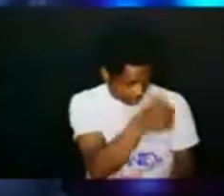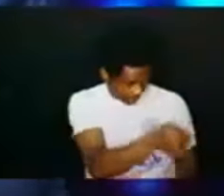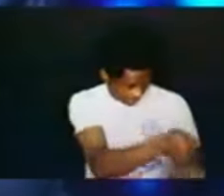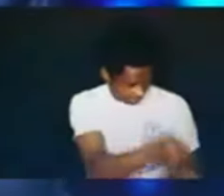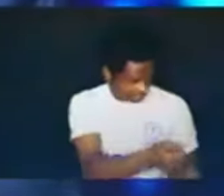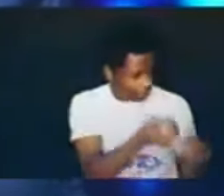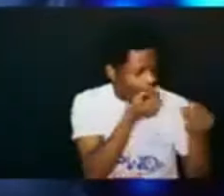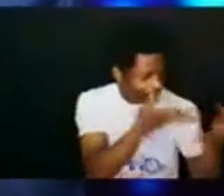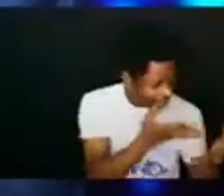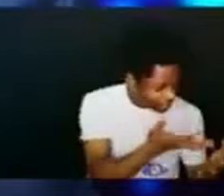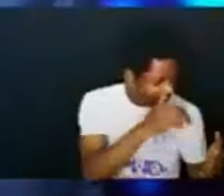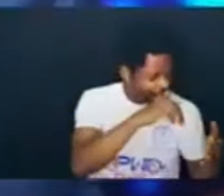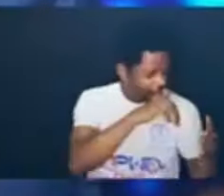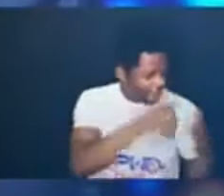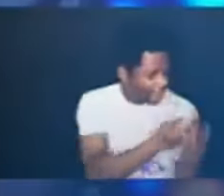information that you